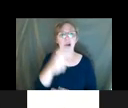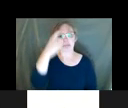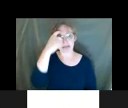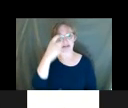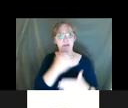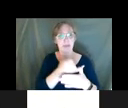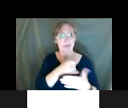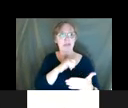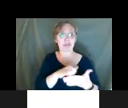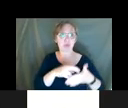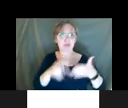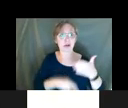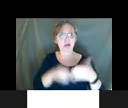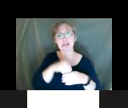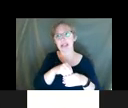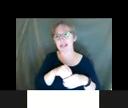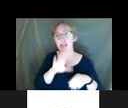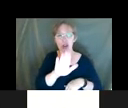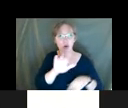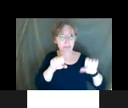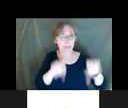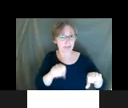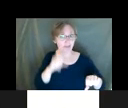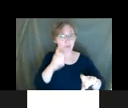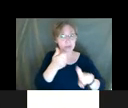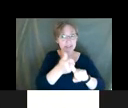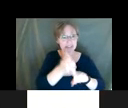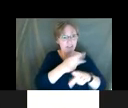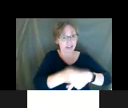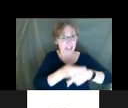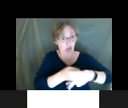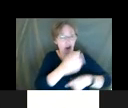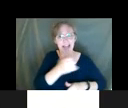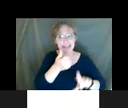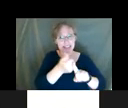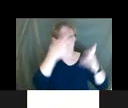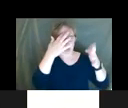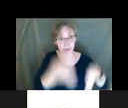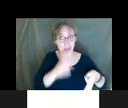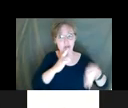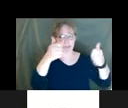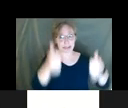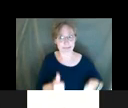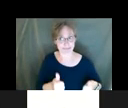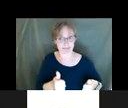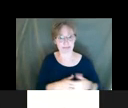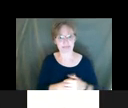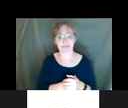results in a decreased capacity for self-care and self-determination, and